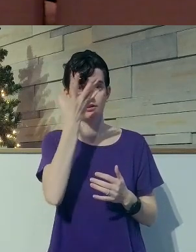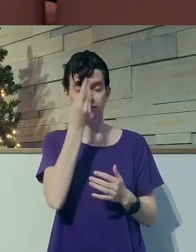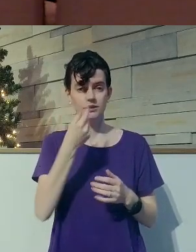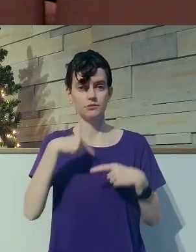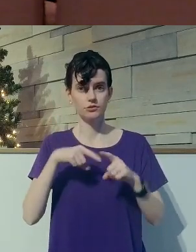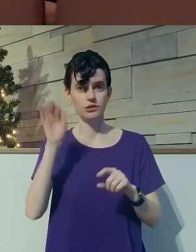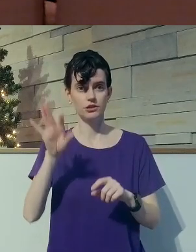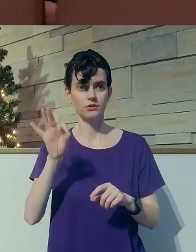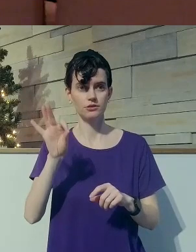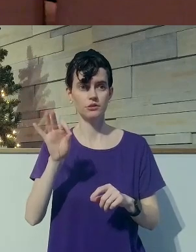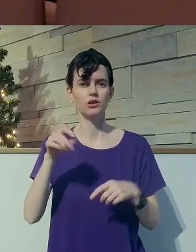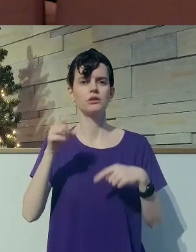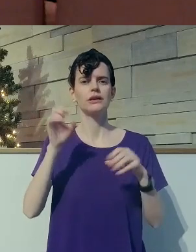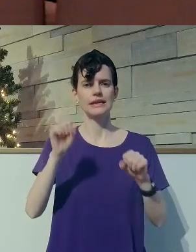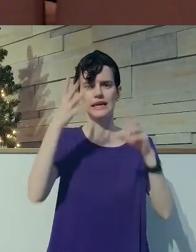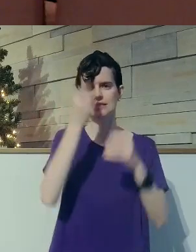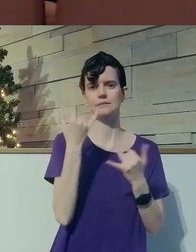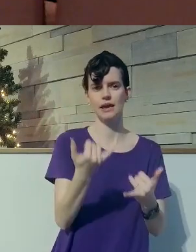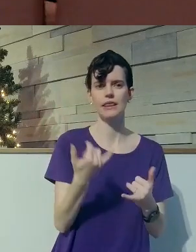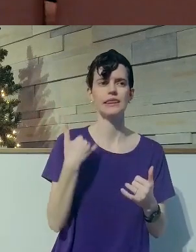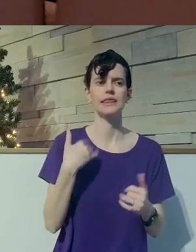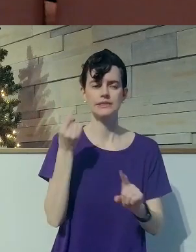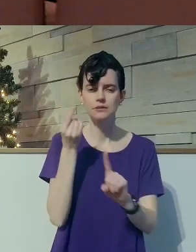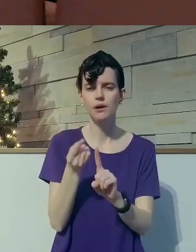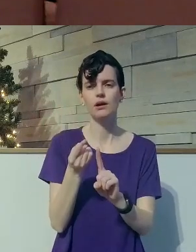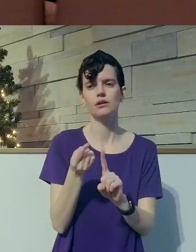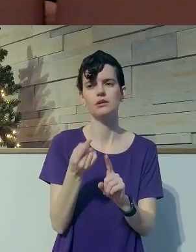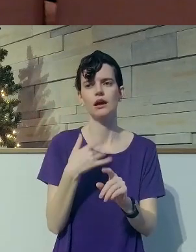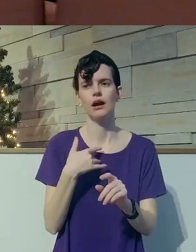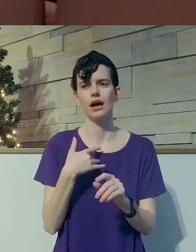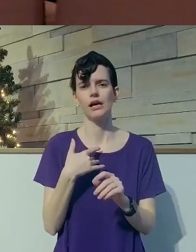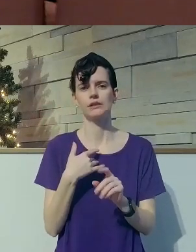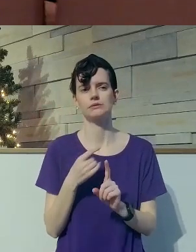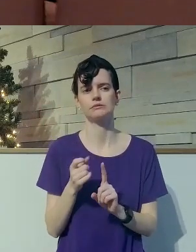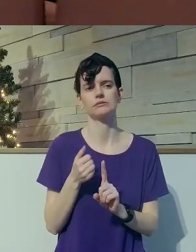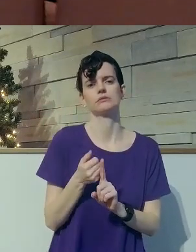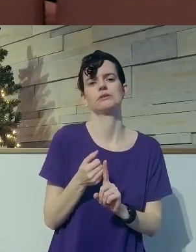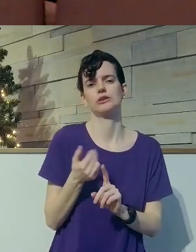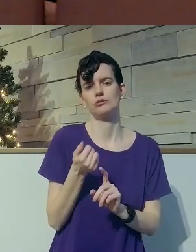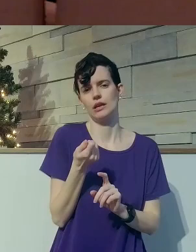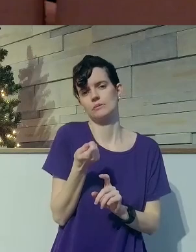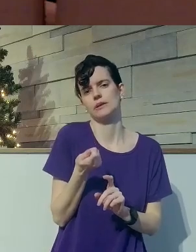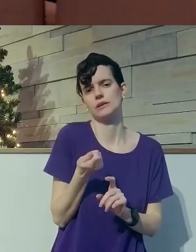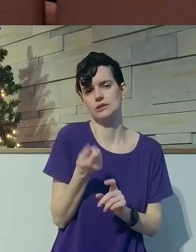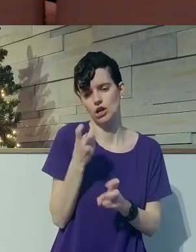my sermons, go to sleep real quick right now, all right? This is the part that, you know, I step on your toes. This is the hard part of the